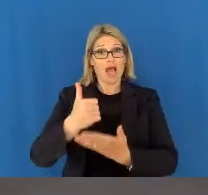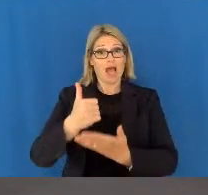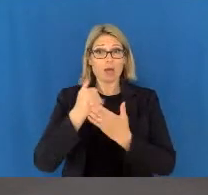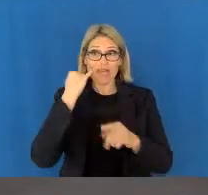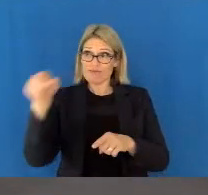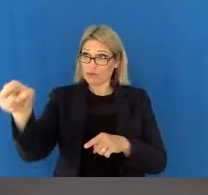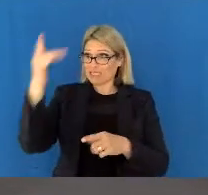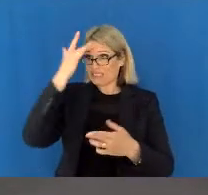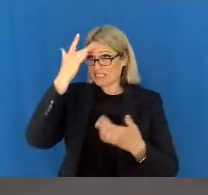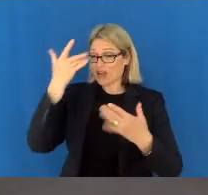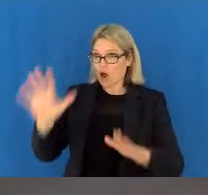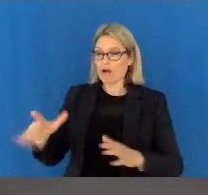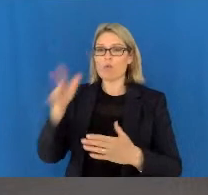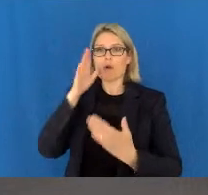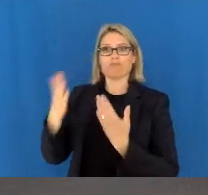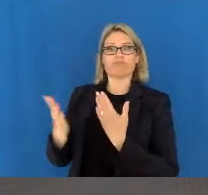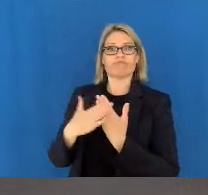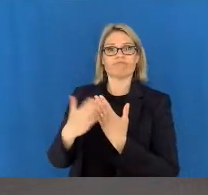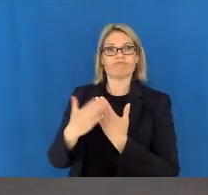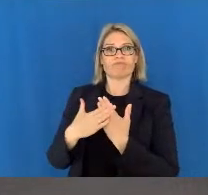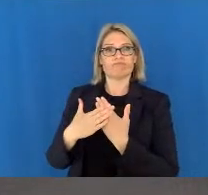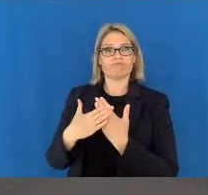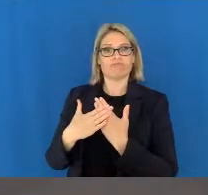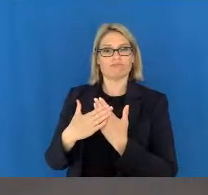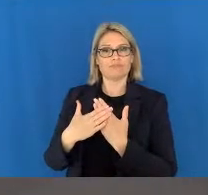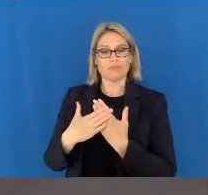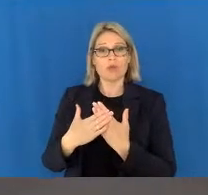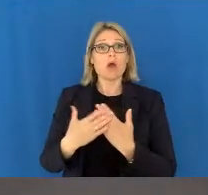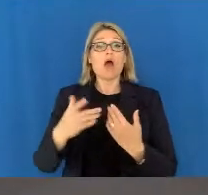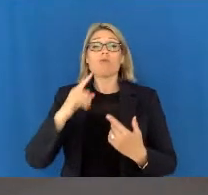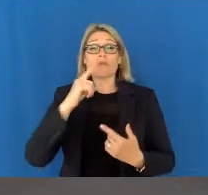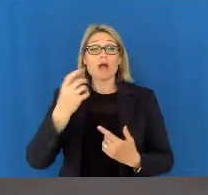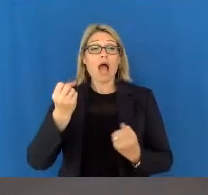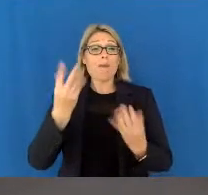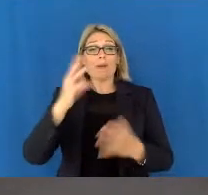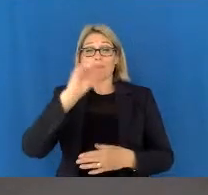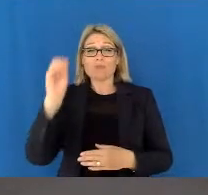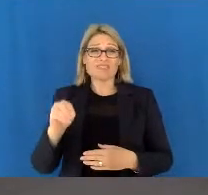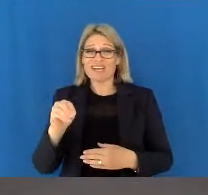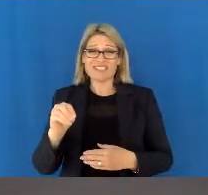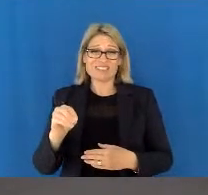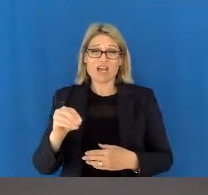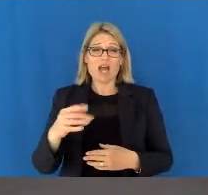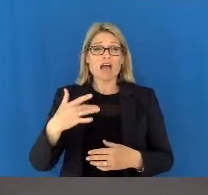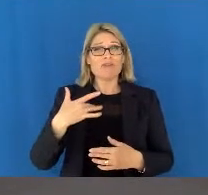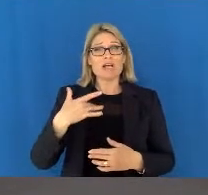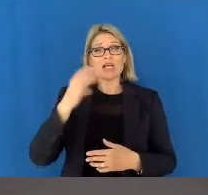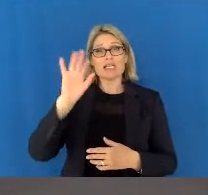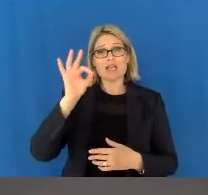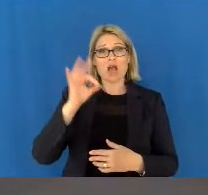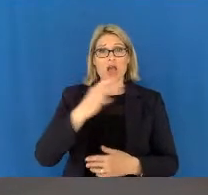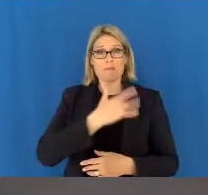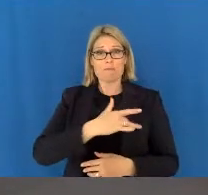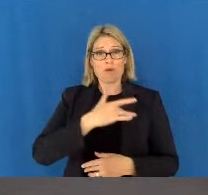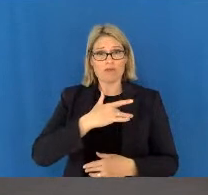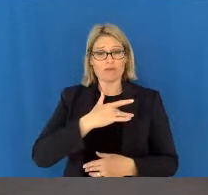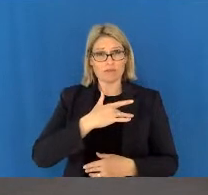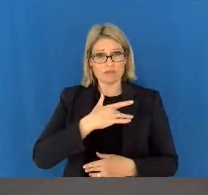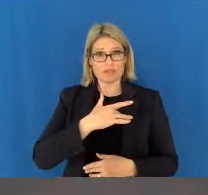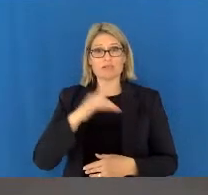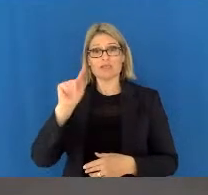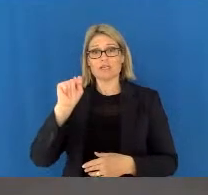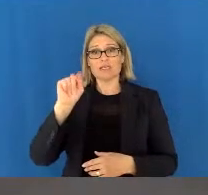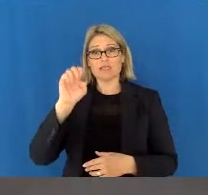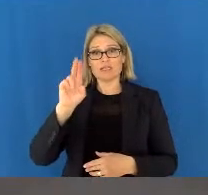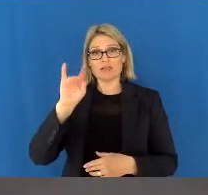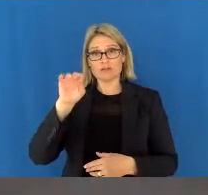we don't have the actual percentages right now, but a total of 9 provinces and territories have onboarded the app, and more than